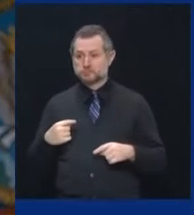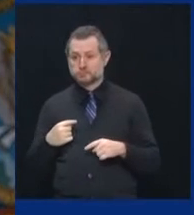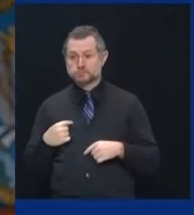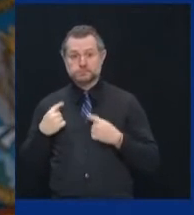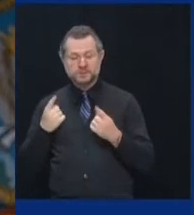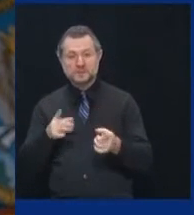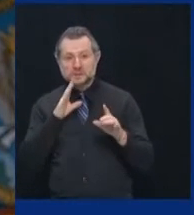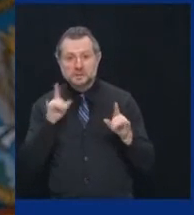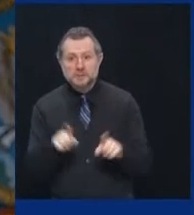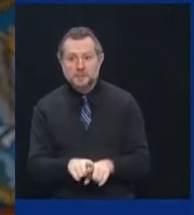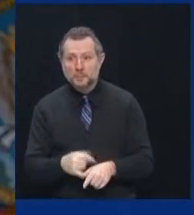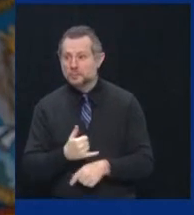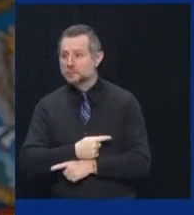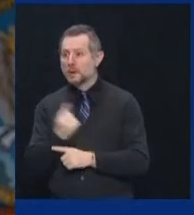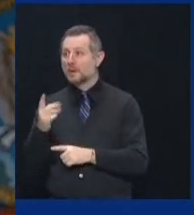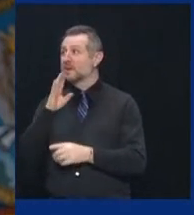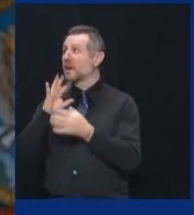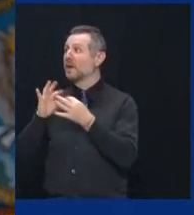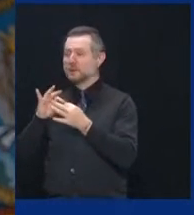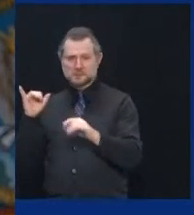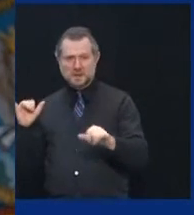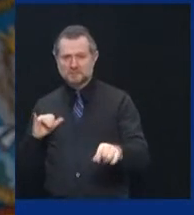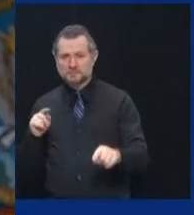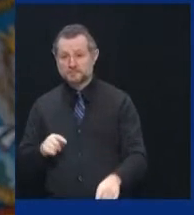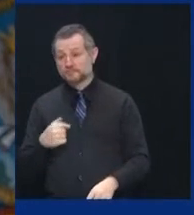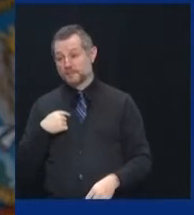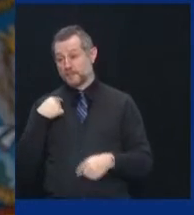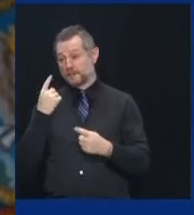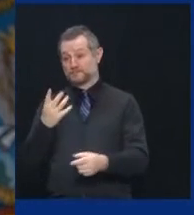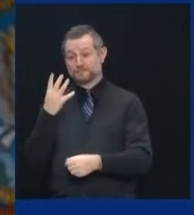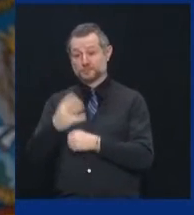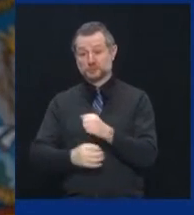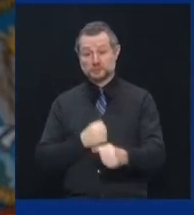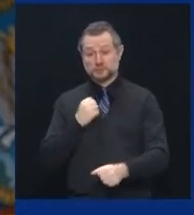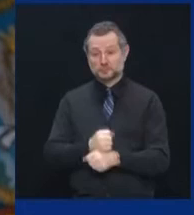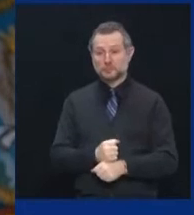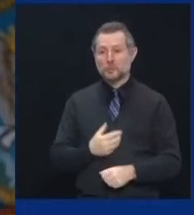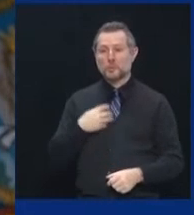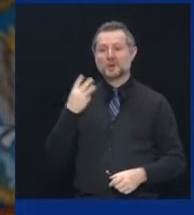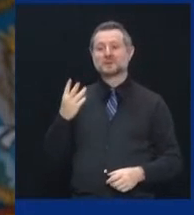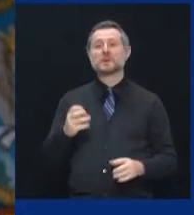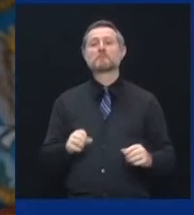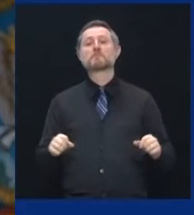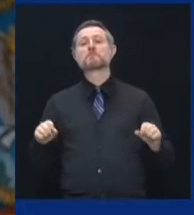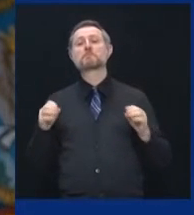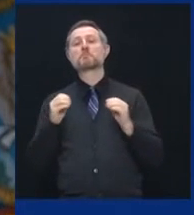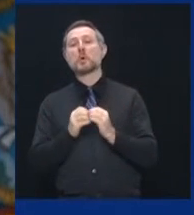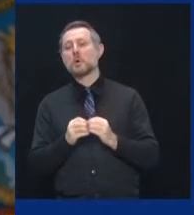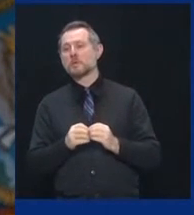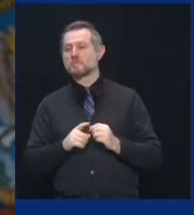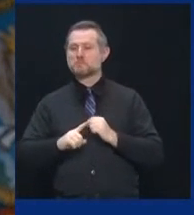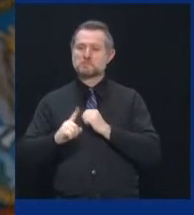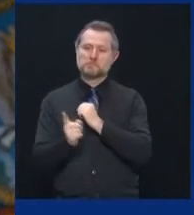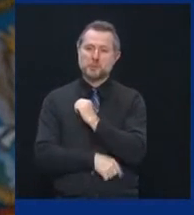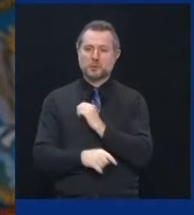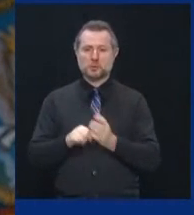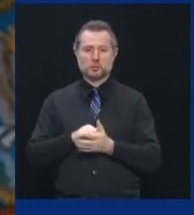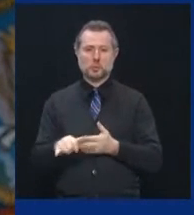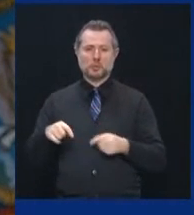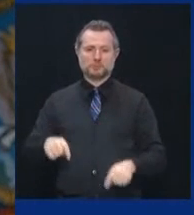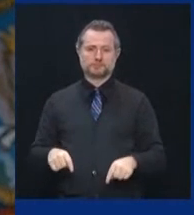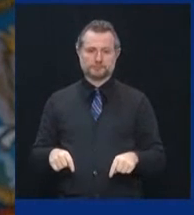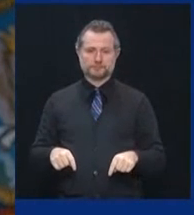worse. Over the past 4 years, Washington took even more funding from New Yorkers as a